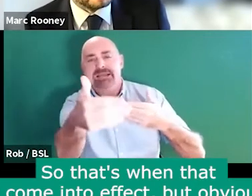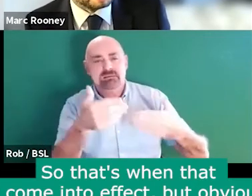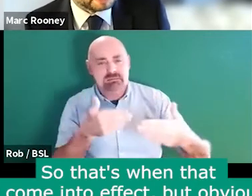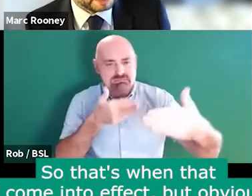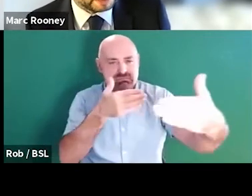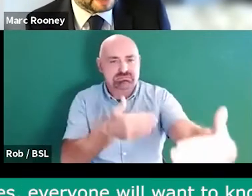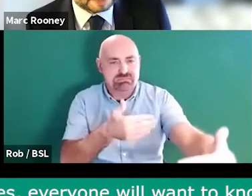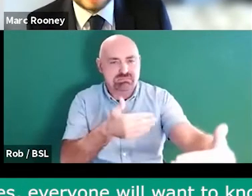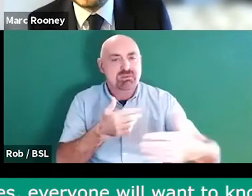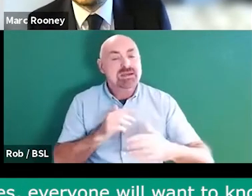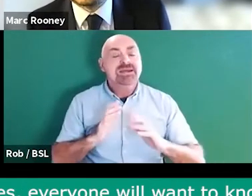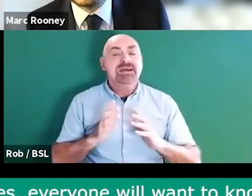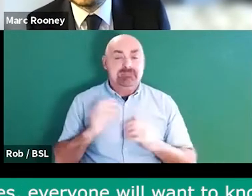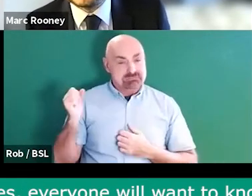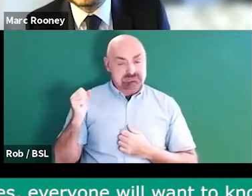But obviously, yes,